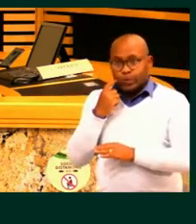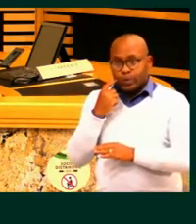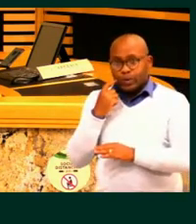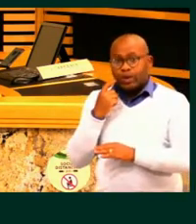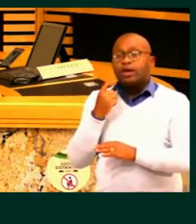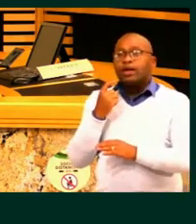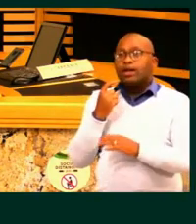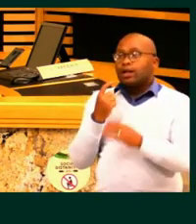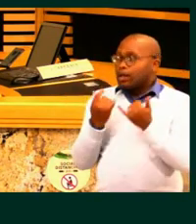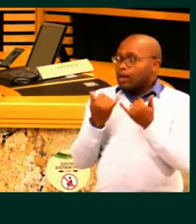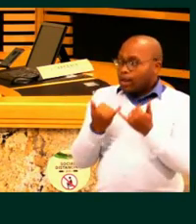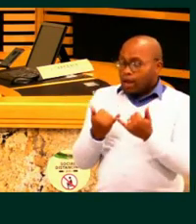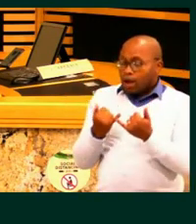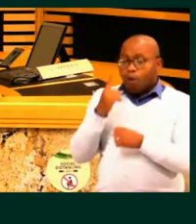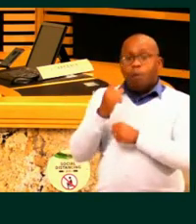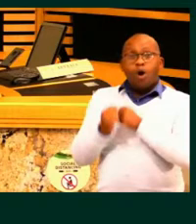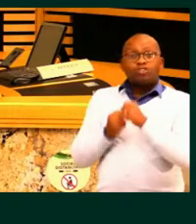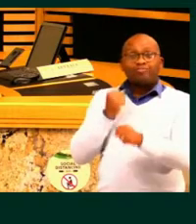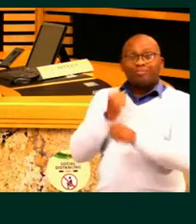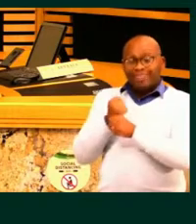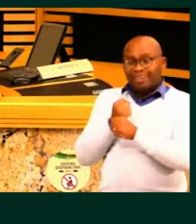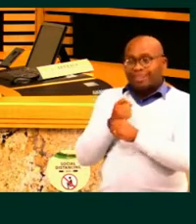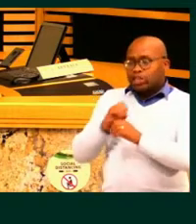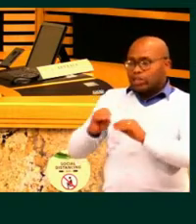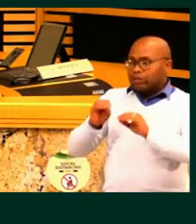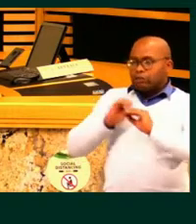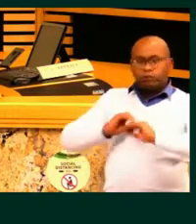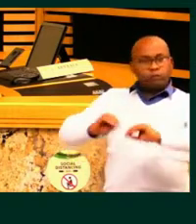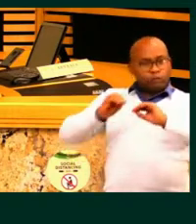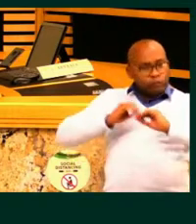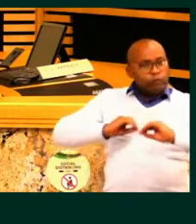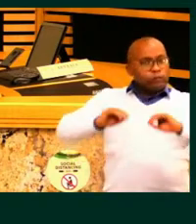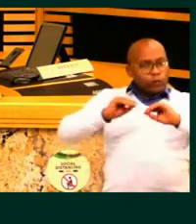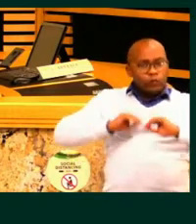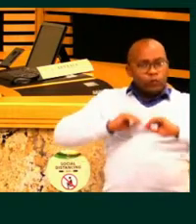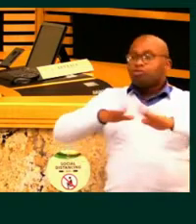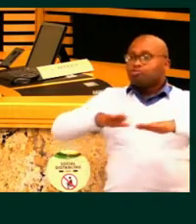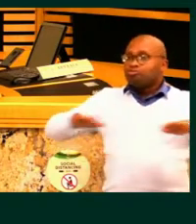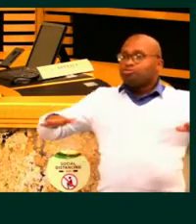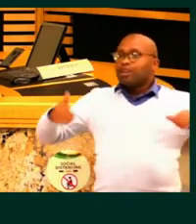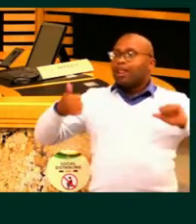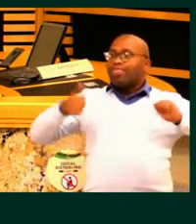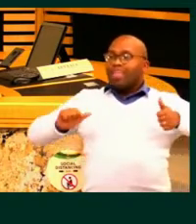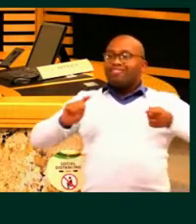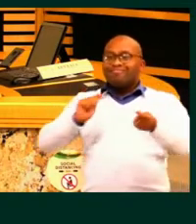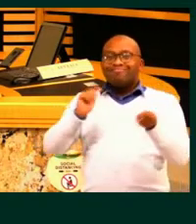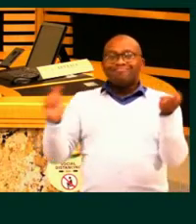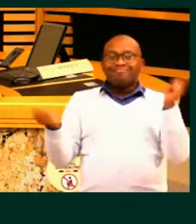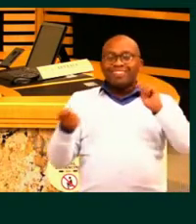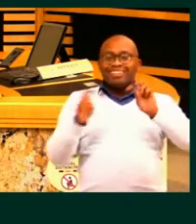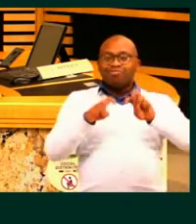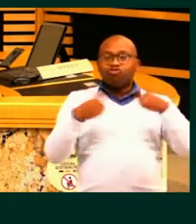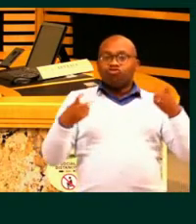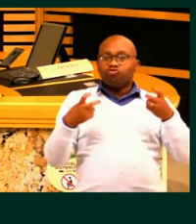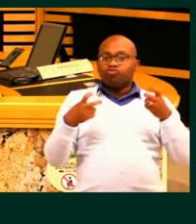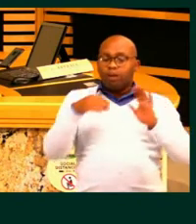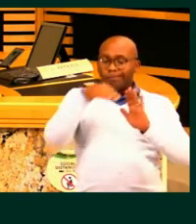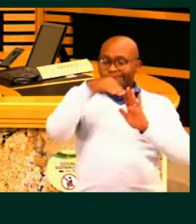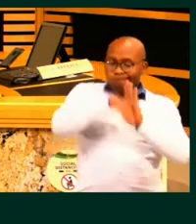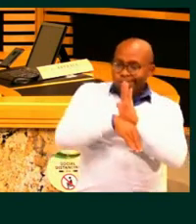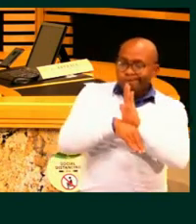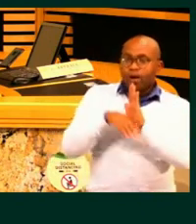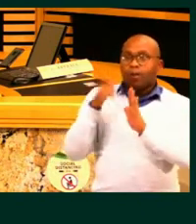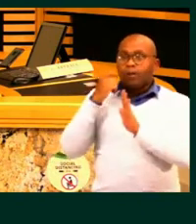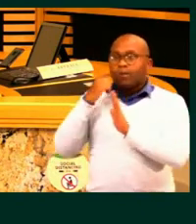a a year after training and and a 51% decrease in incidents of rape and 73% of